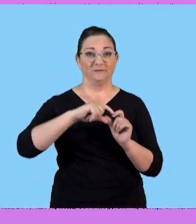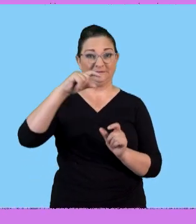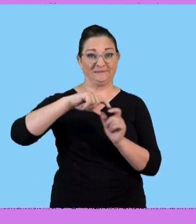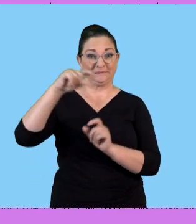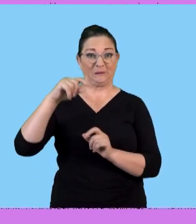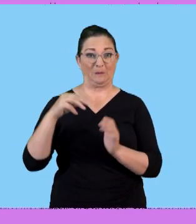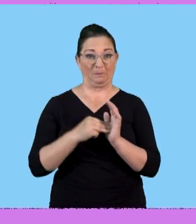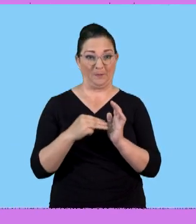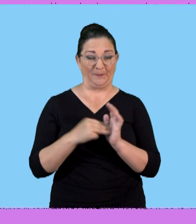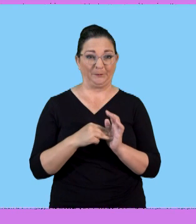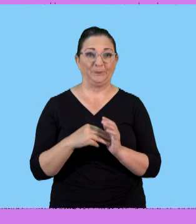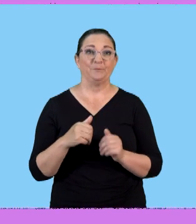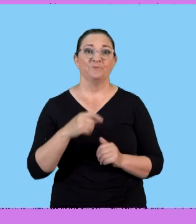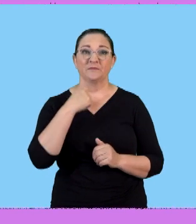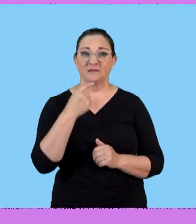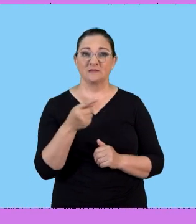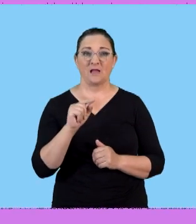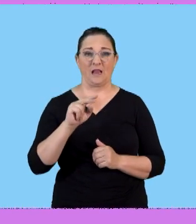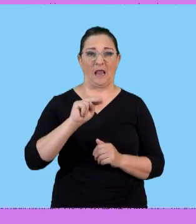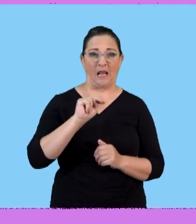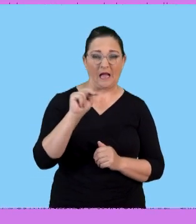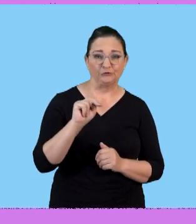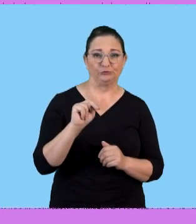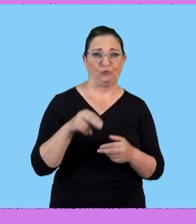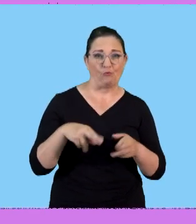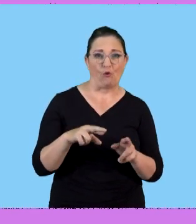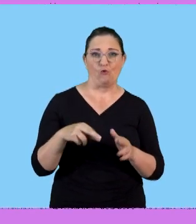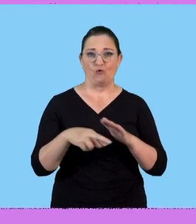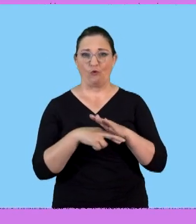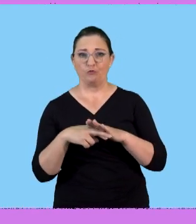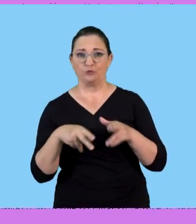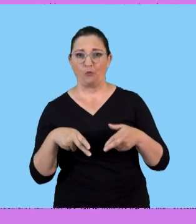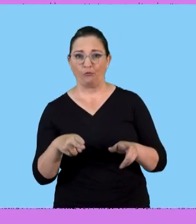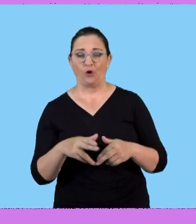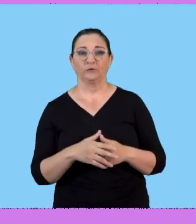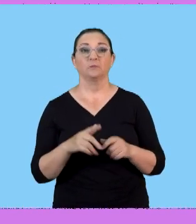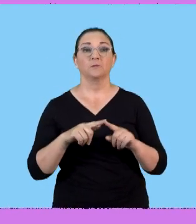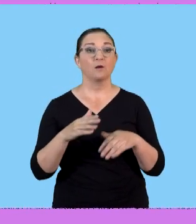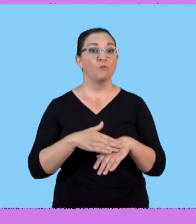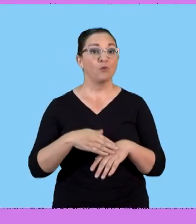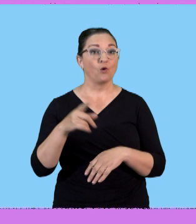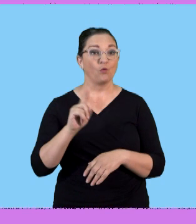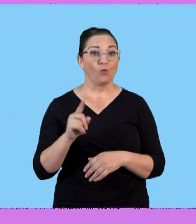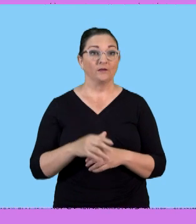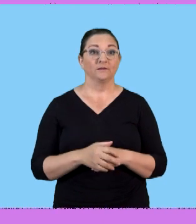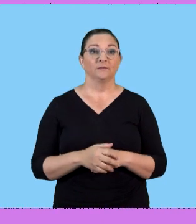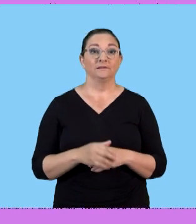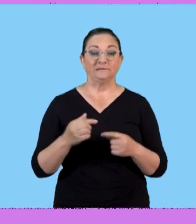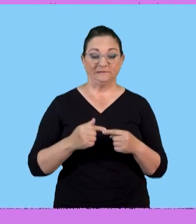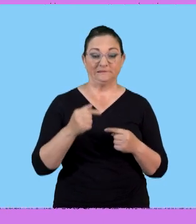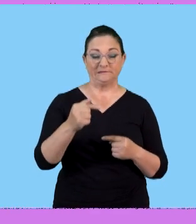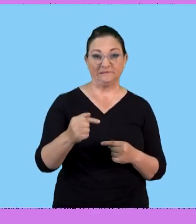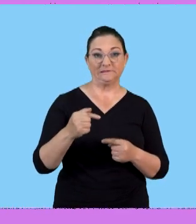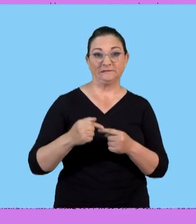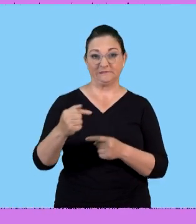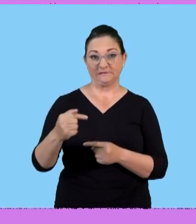as different national roads and regional roads indicated. Other than that, we also have roads or distances